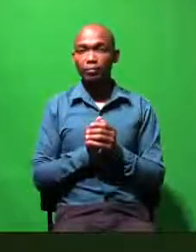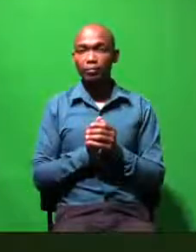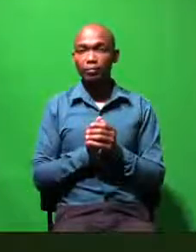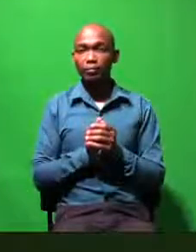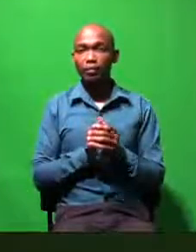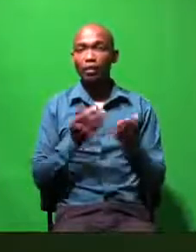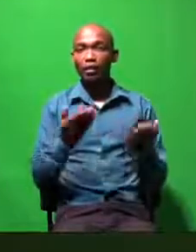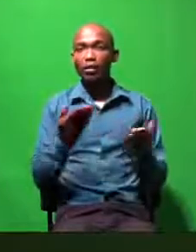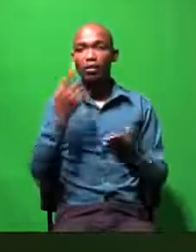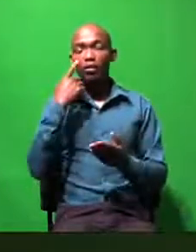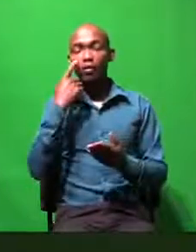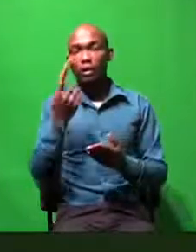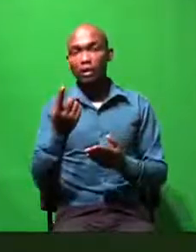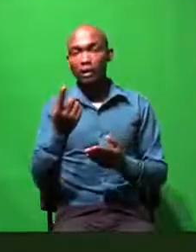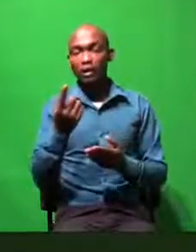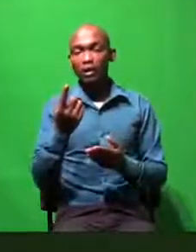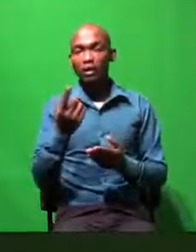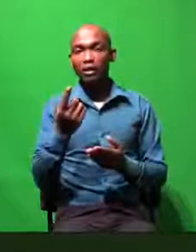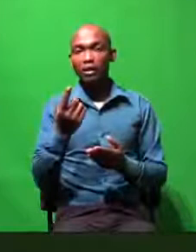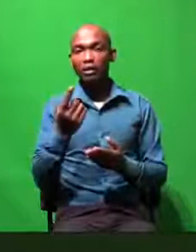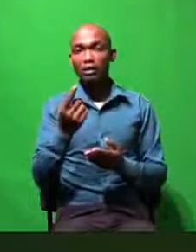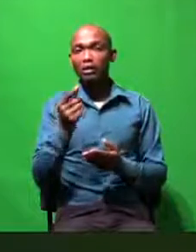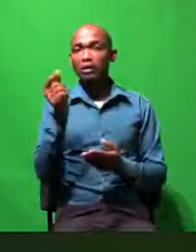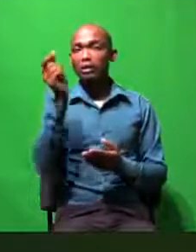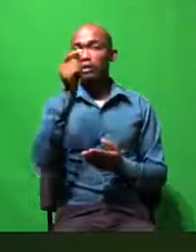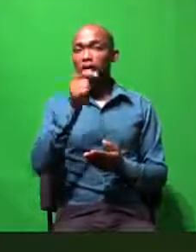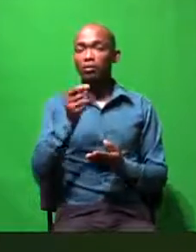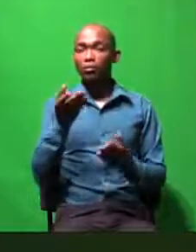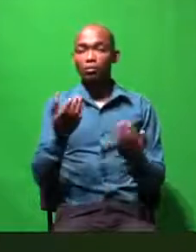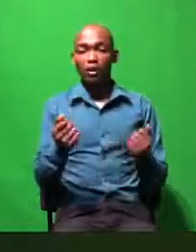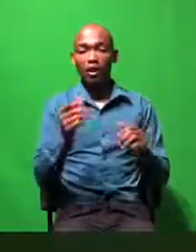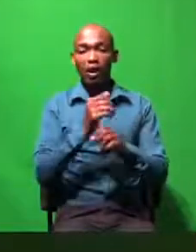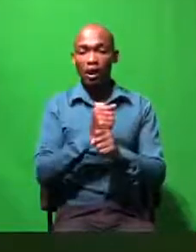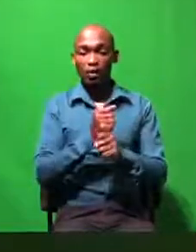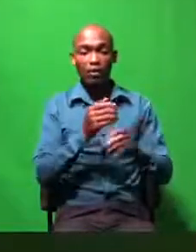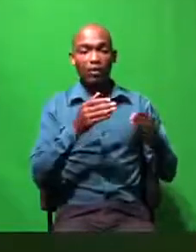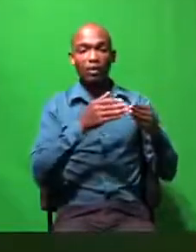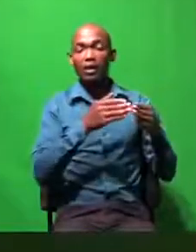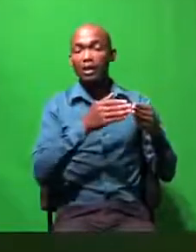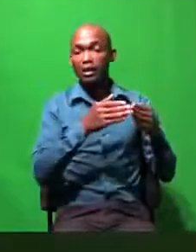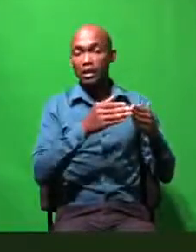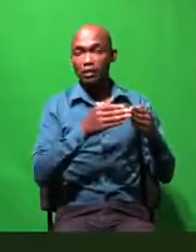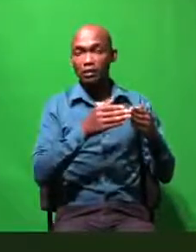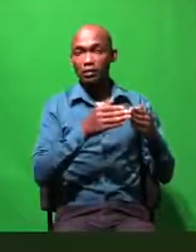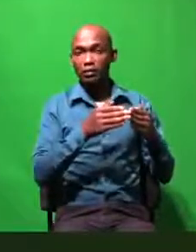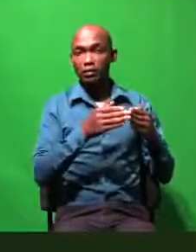Now look at the diagram. We have the angles waiting.